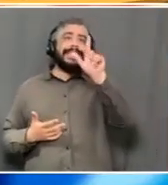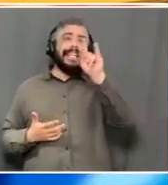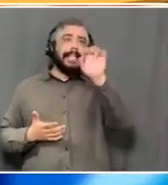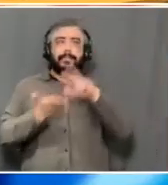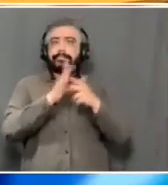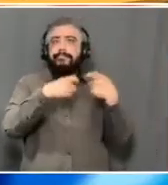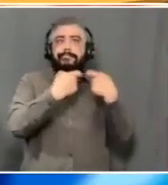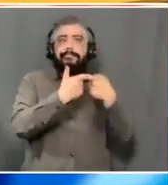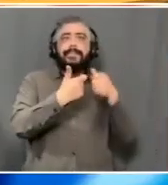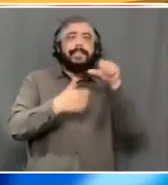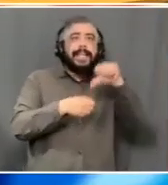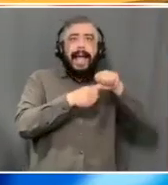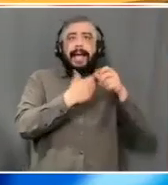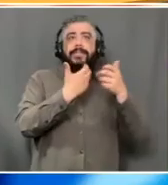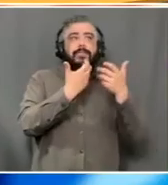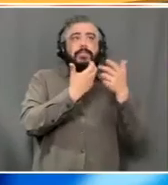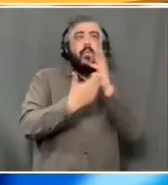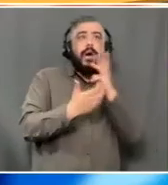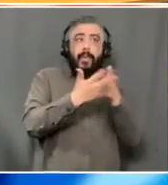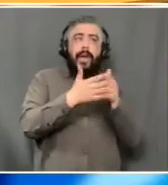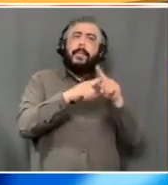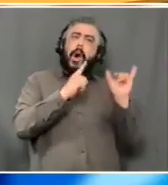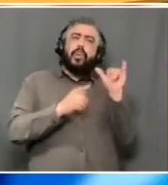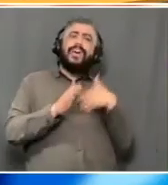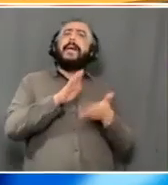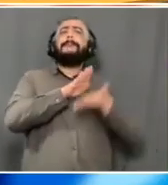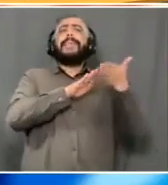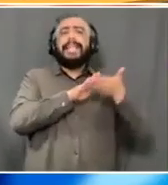costs associated with those utilities as well, and so that's why we're highlighting it here.